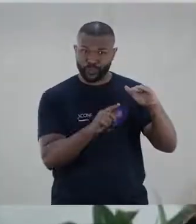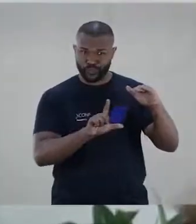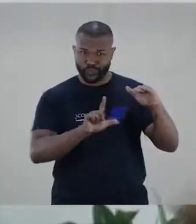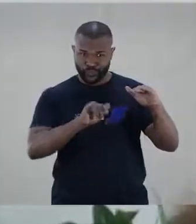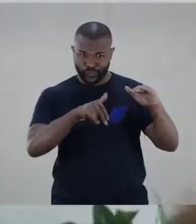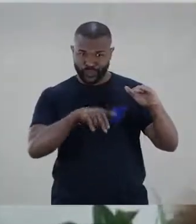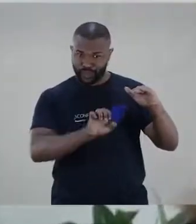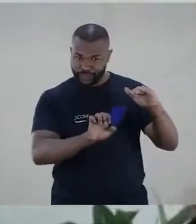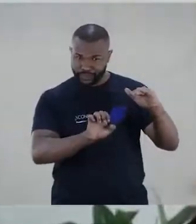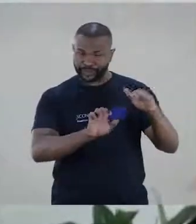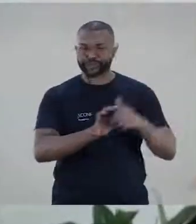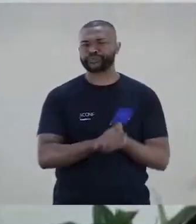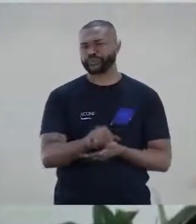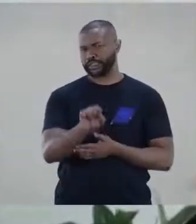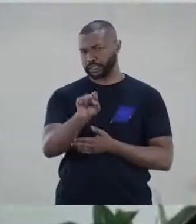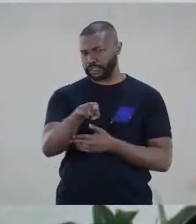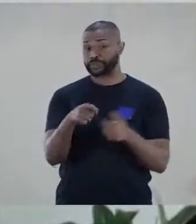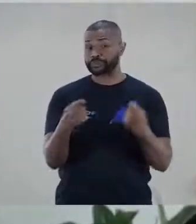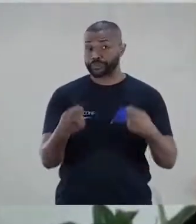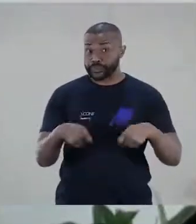a new level of